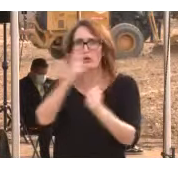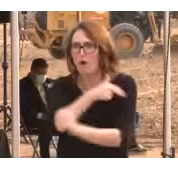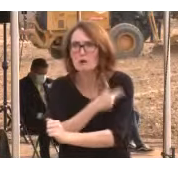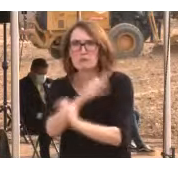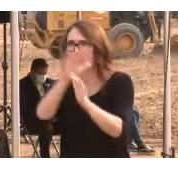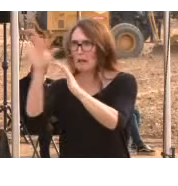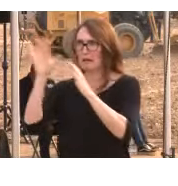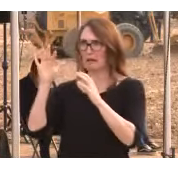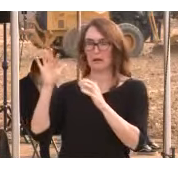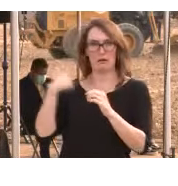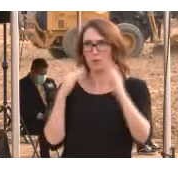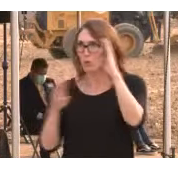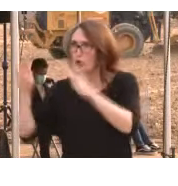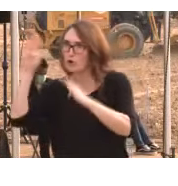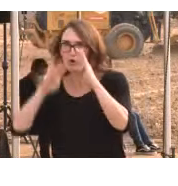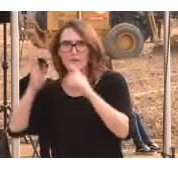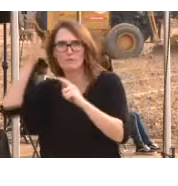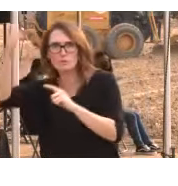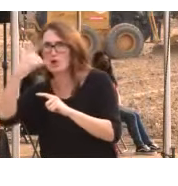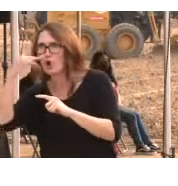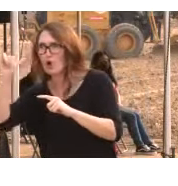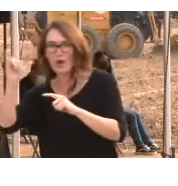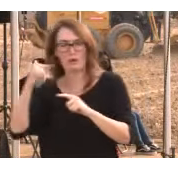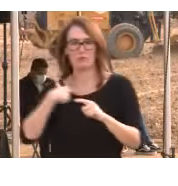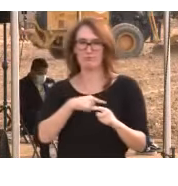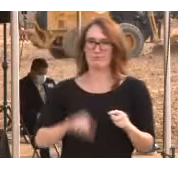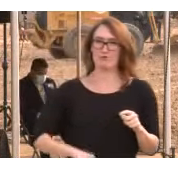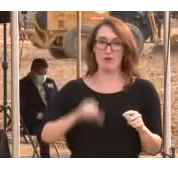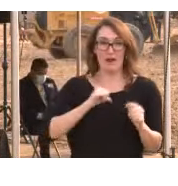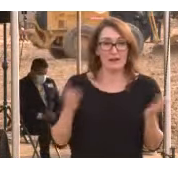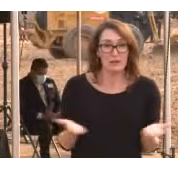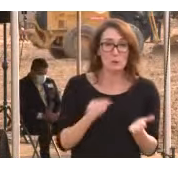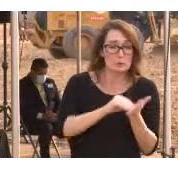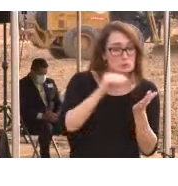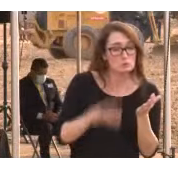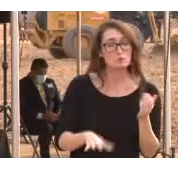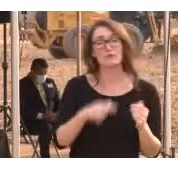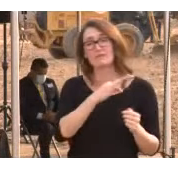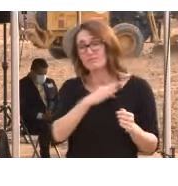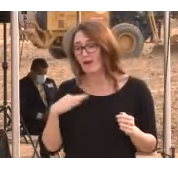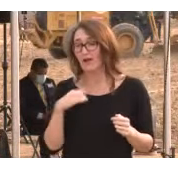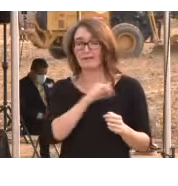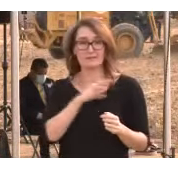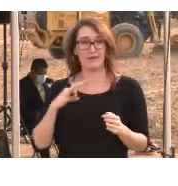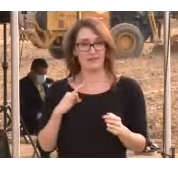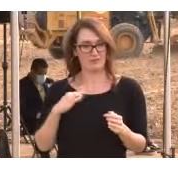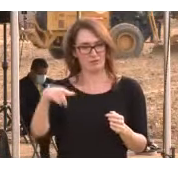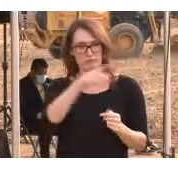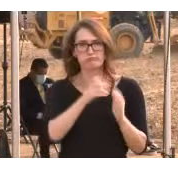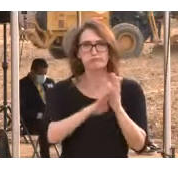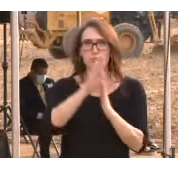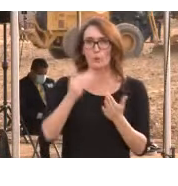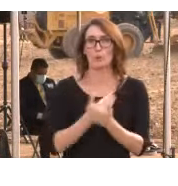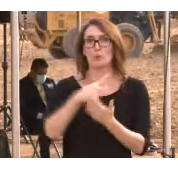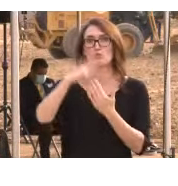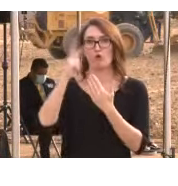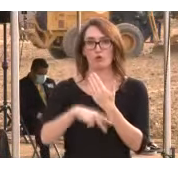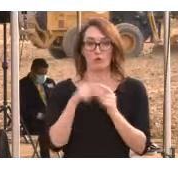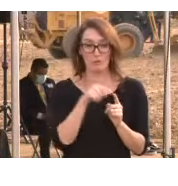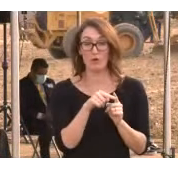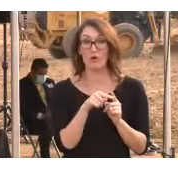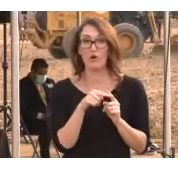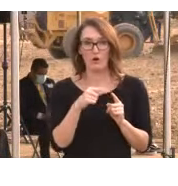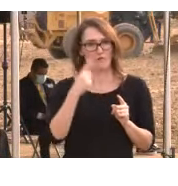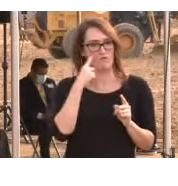our efforts here at this campus, we're proud that our faculty and staff have created a new program for transfer